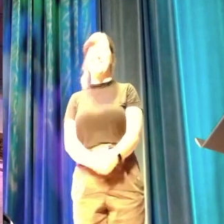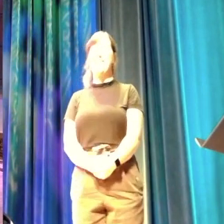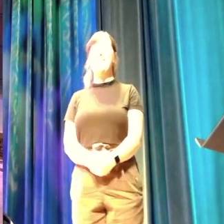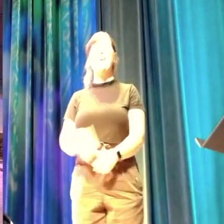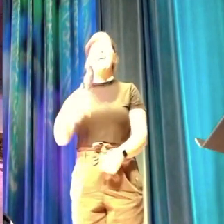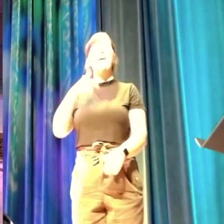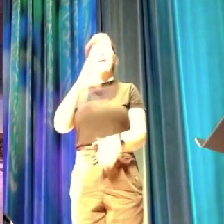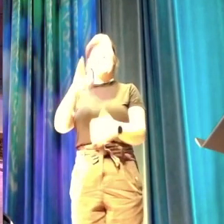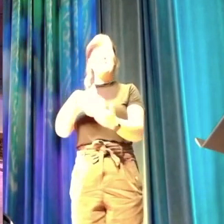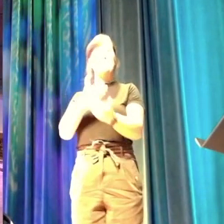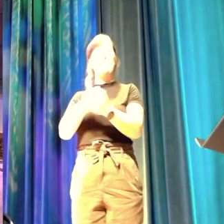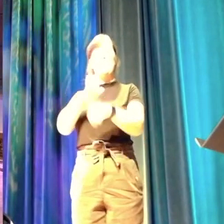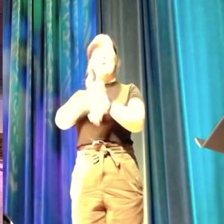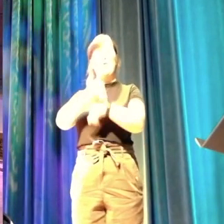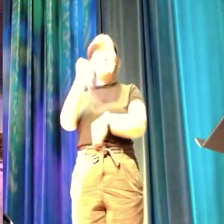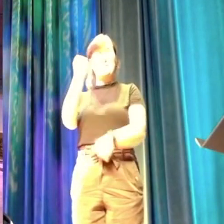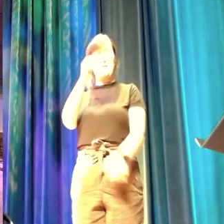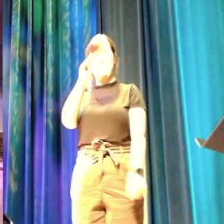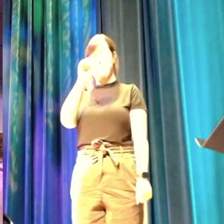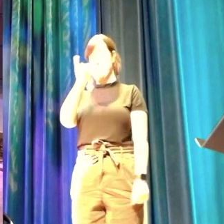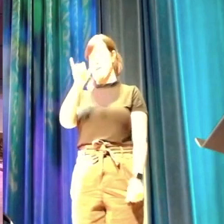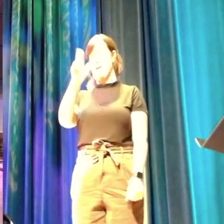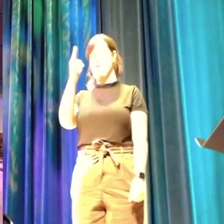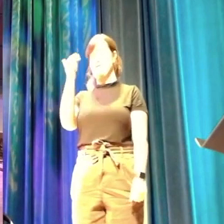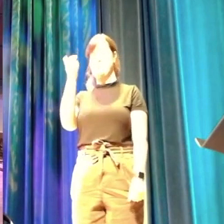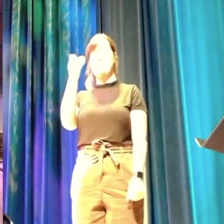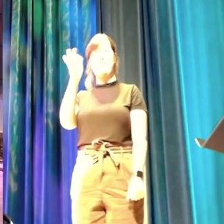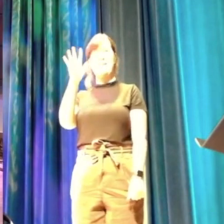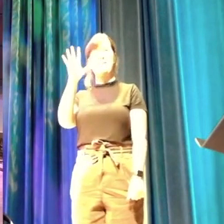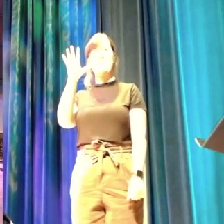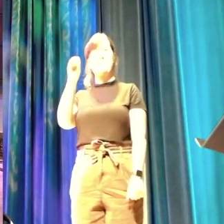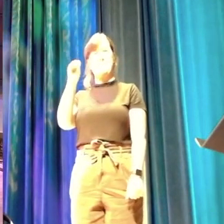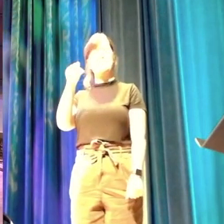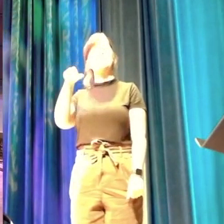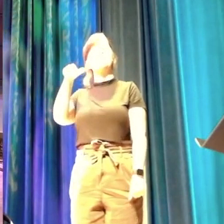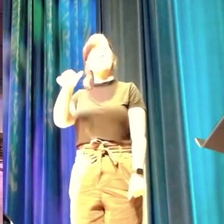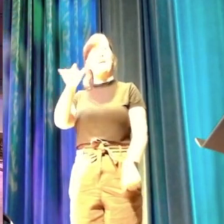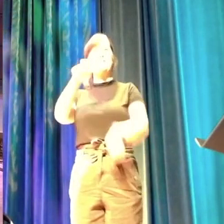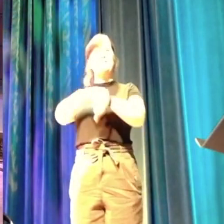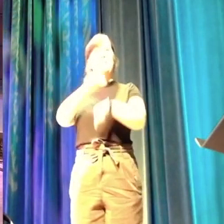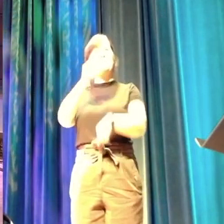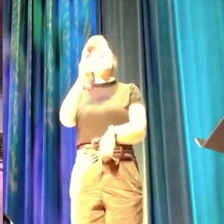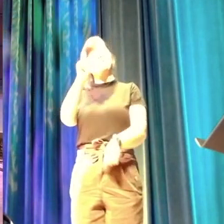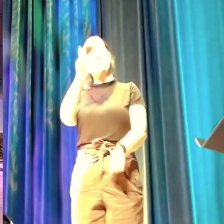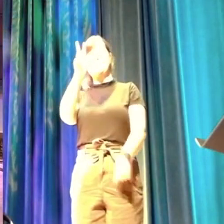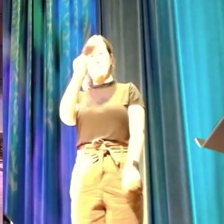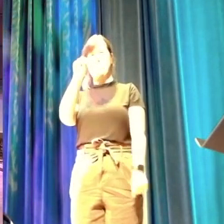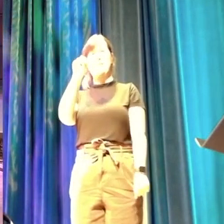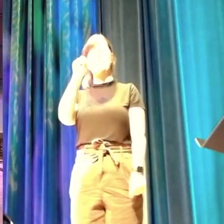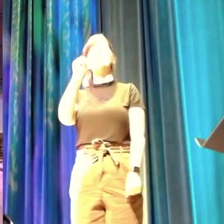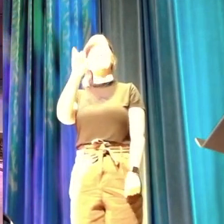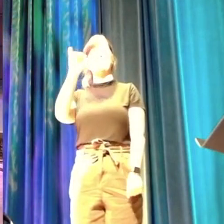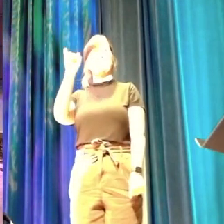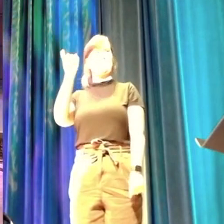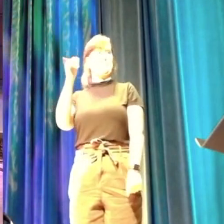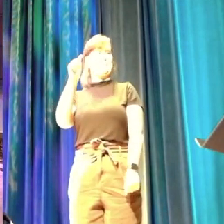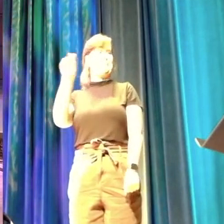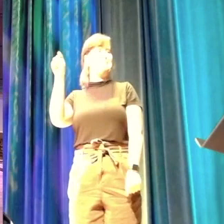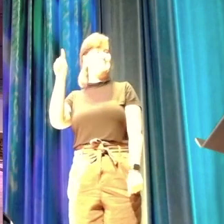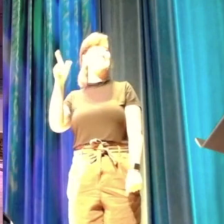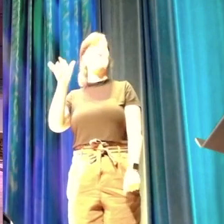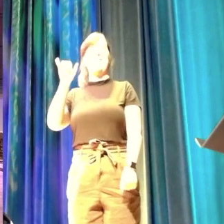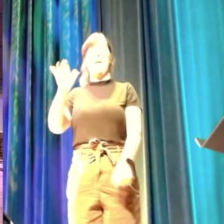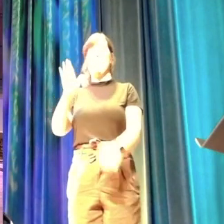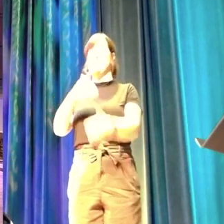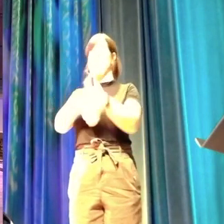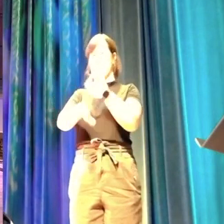I was born on Saturday, May 13, 1950, at Stephen Hardaway Jenkins in Saginaw, Michigan,